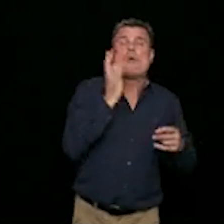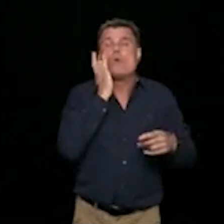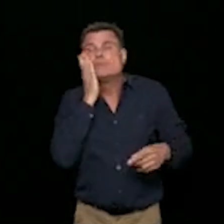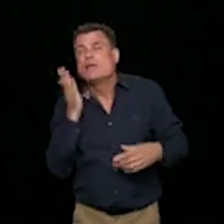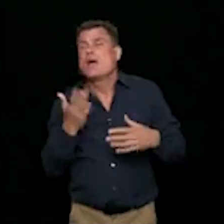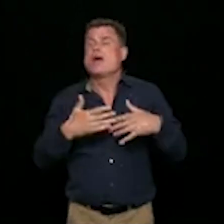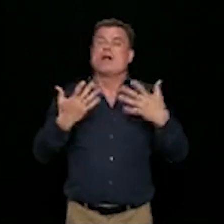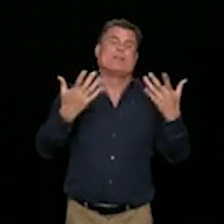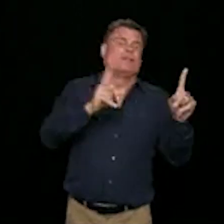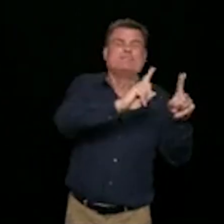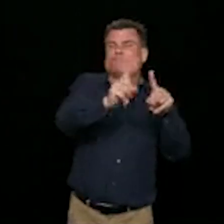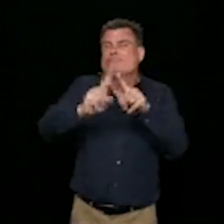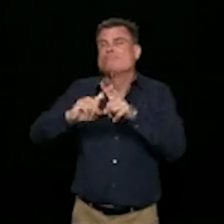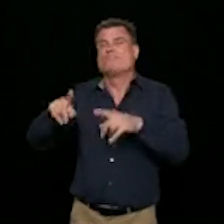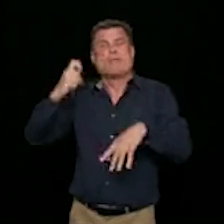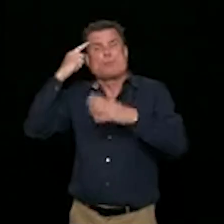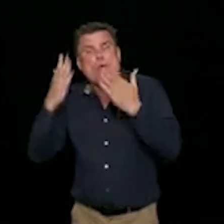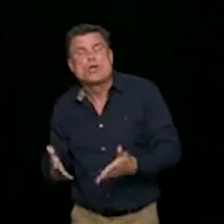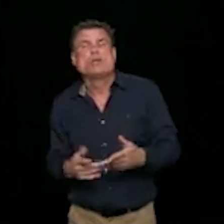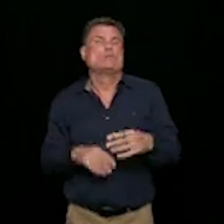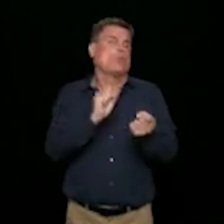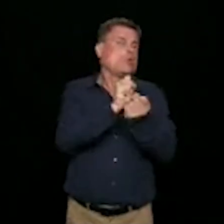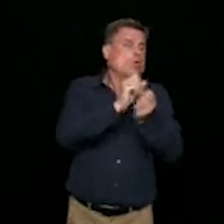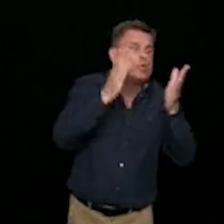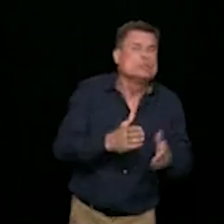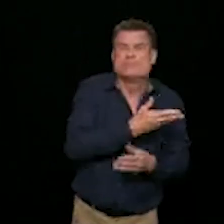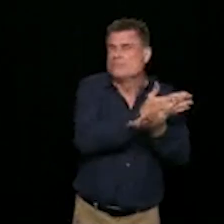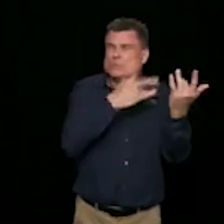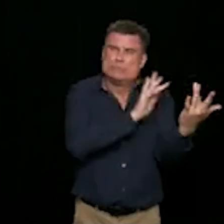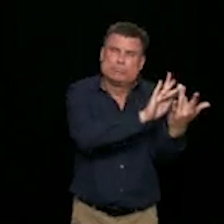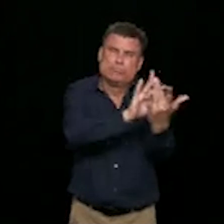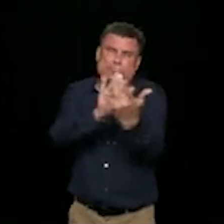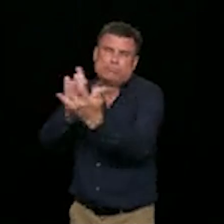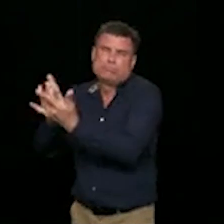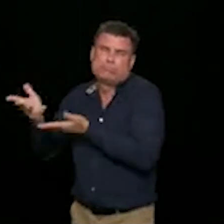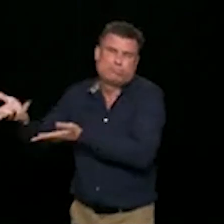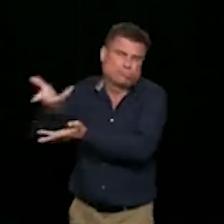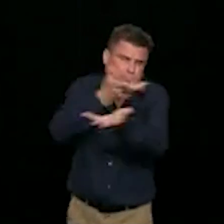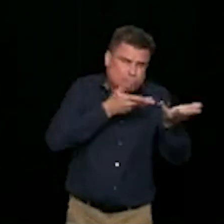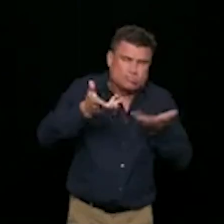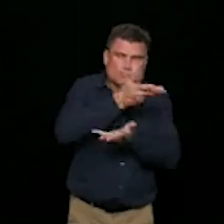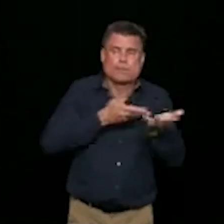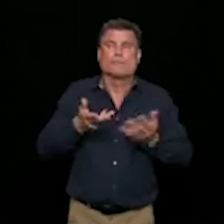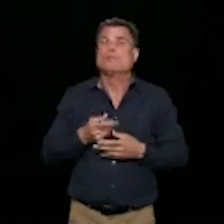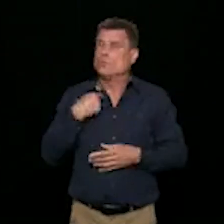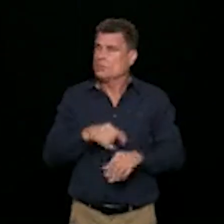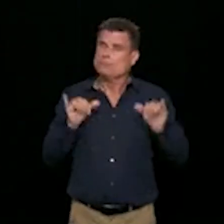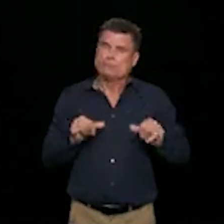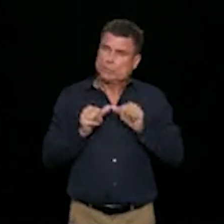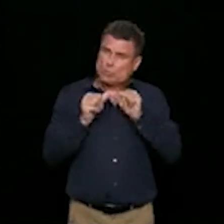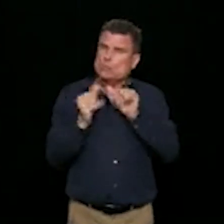retailers, local governments, board of trade, hotel, restaurants associations, casinos,